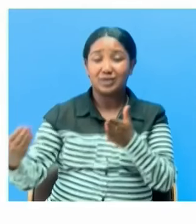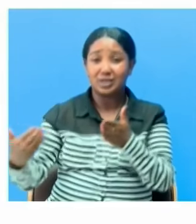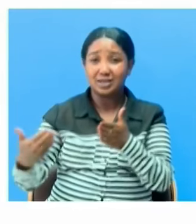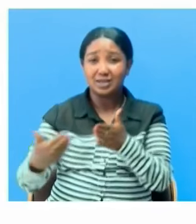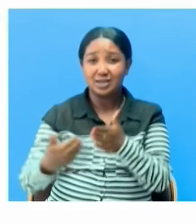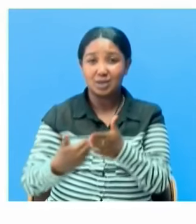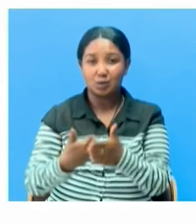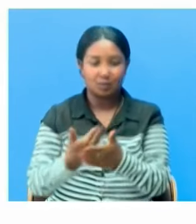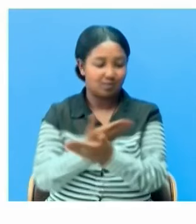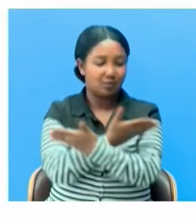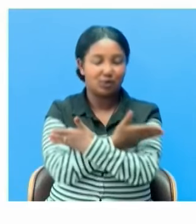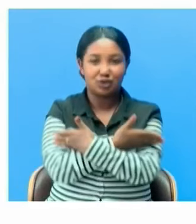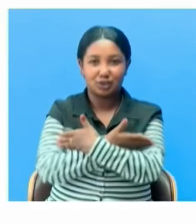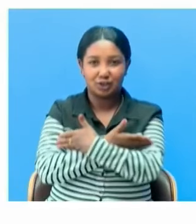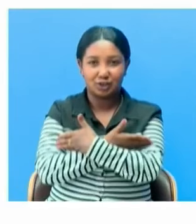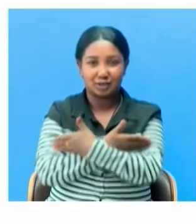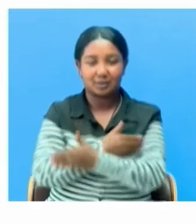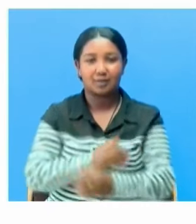t-shirt.